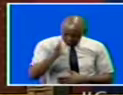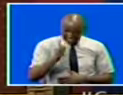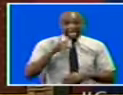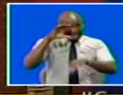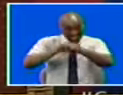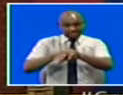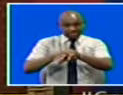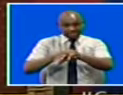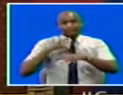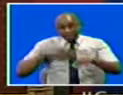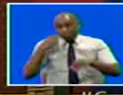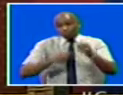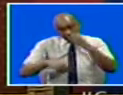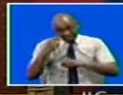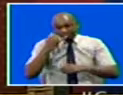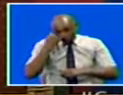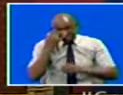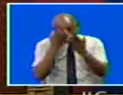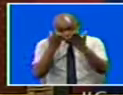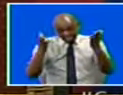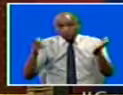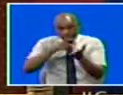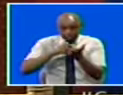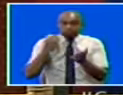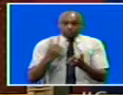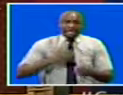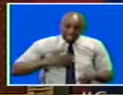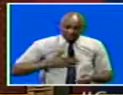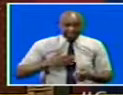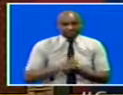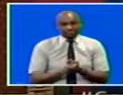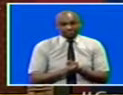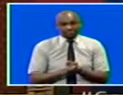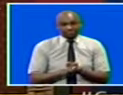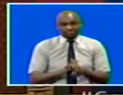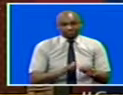up with the drug lords who are poisoning our children.